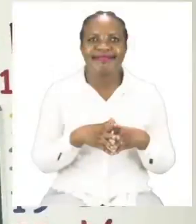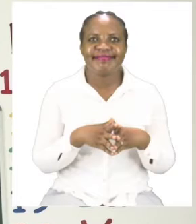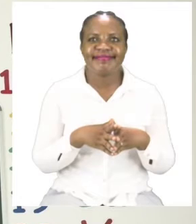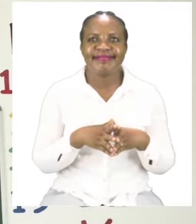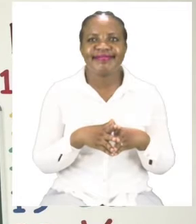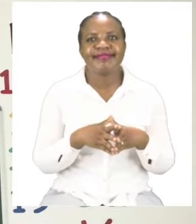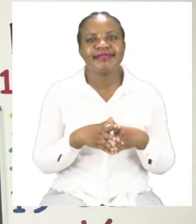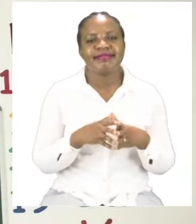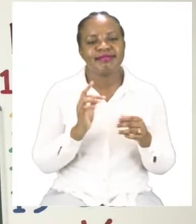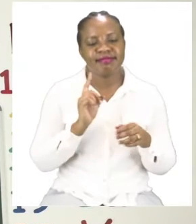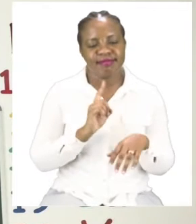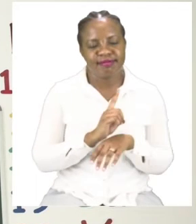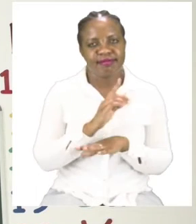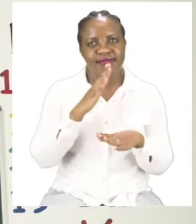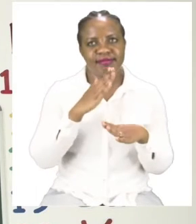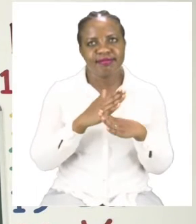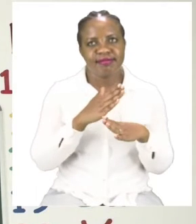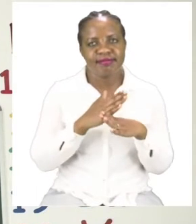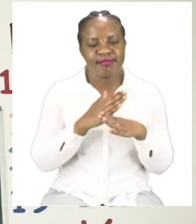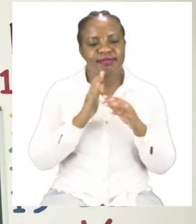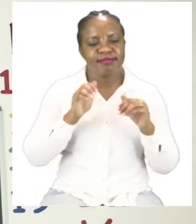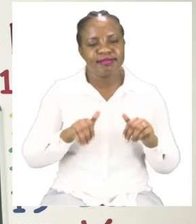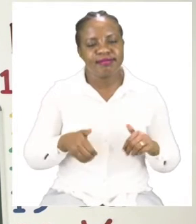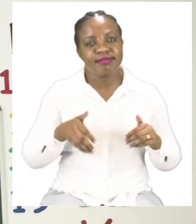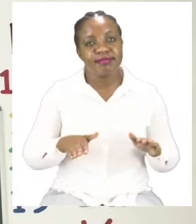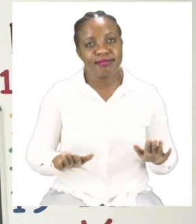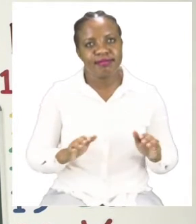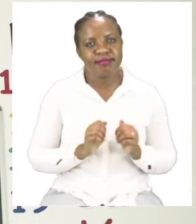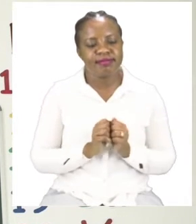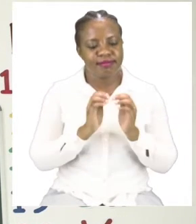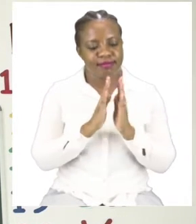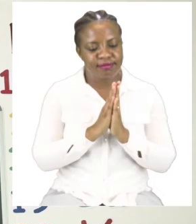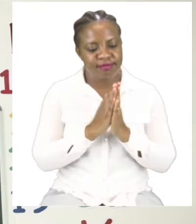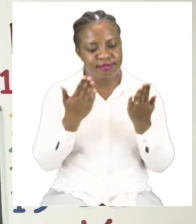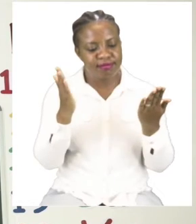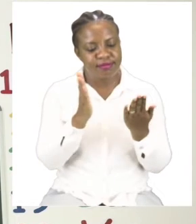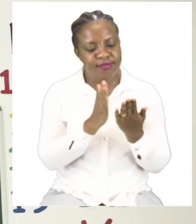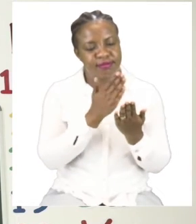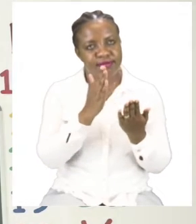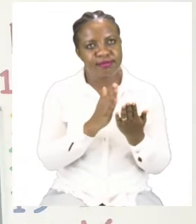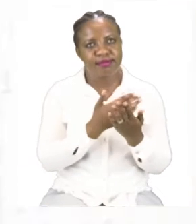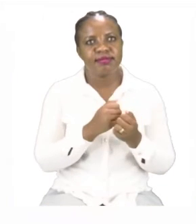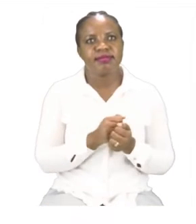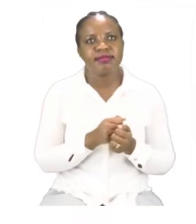For our first exercise, boys and girls, let us turn to page